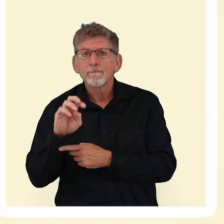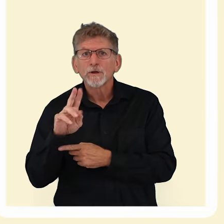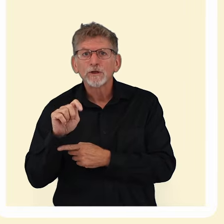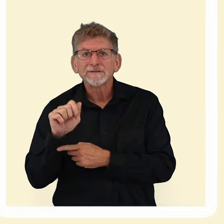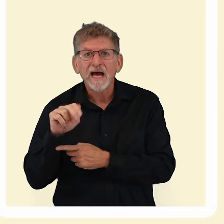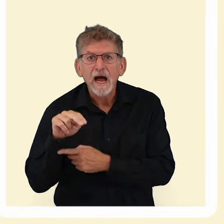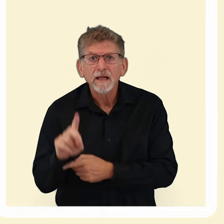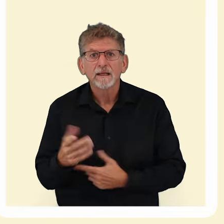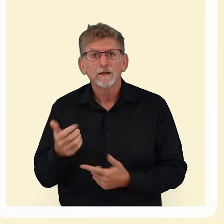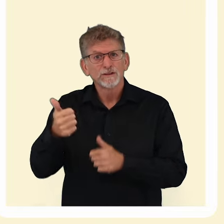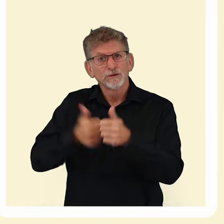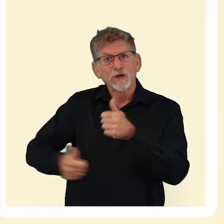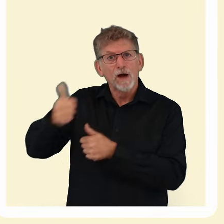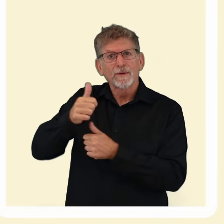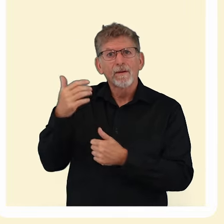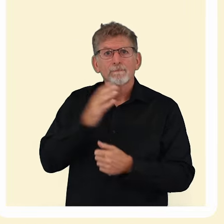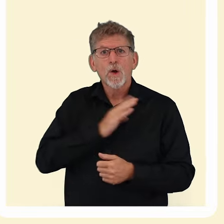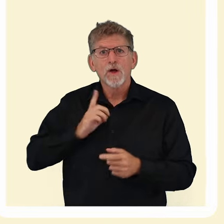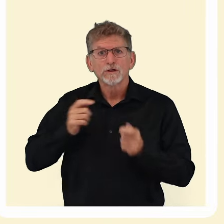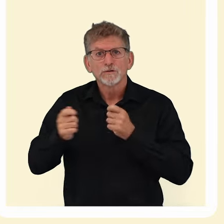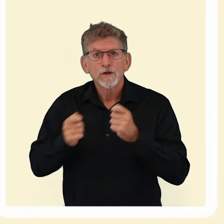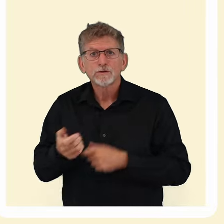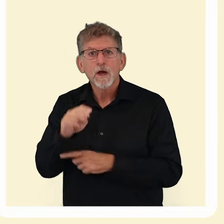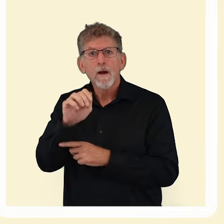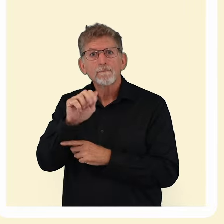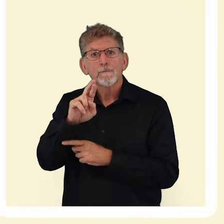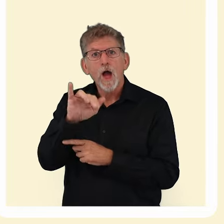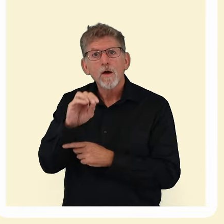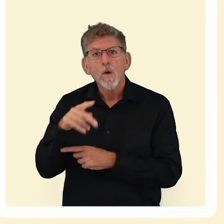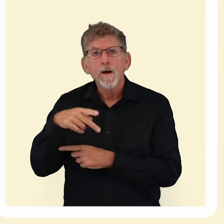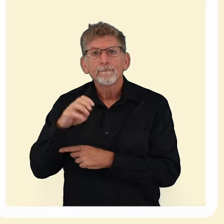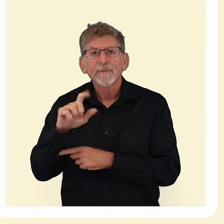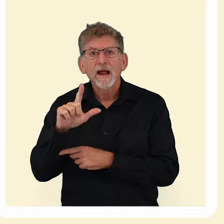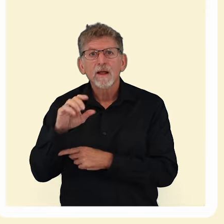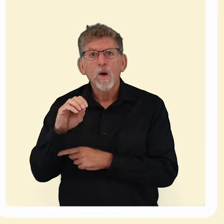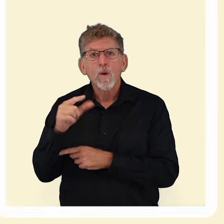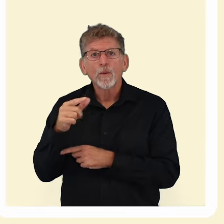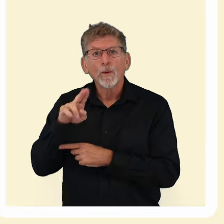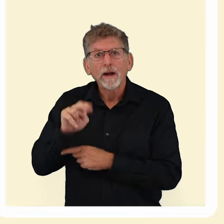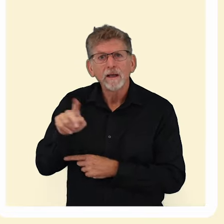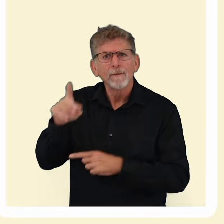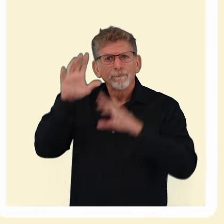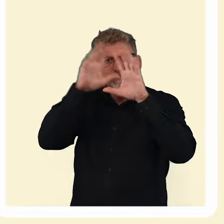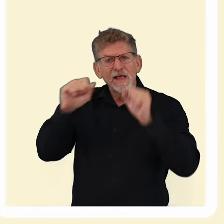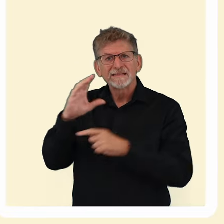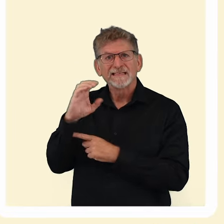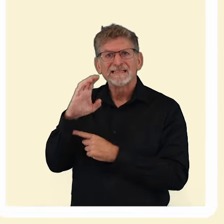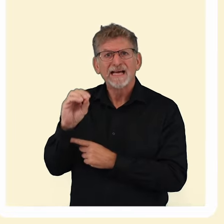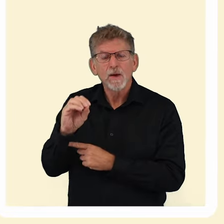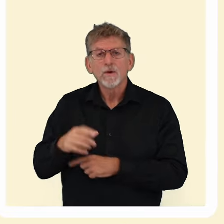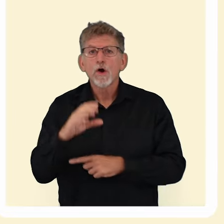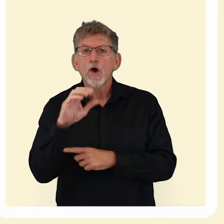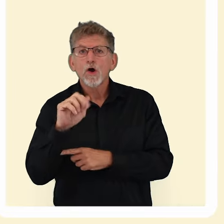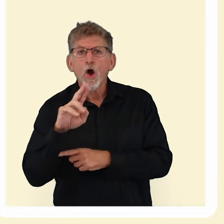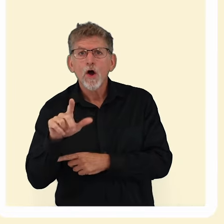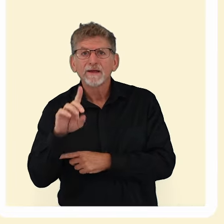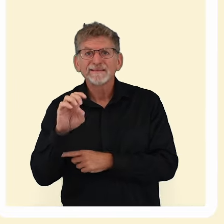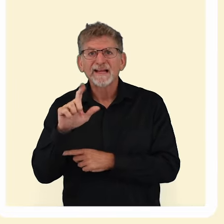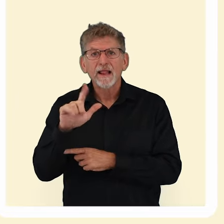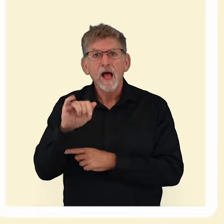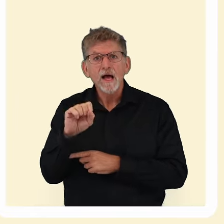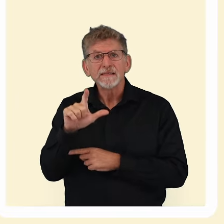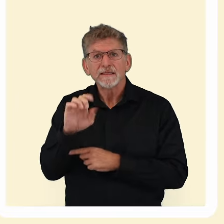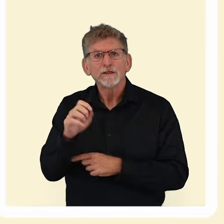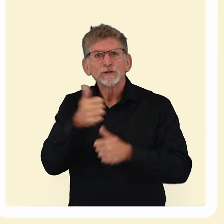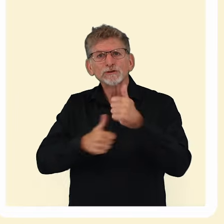CEO; and Carl Delisle, our Chief Financial Officer. But this APM, folks, is for you, and we're here to answer your questions